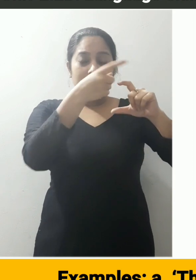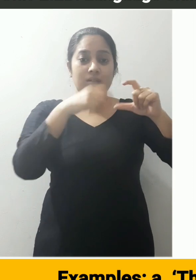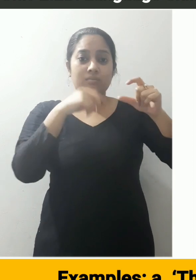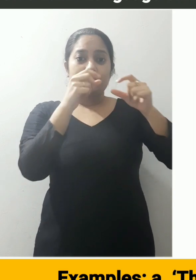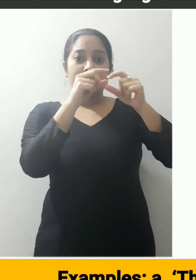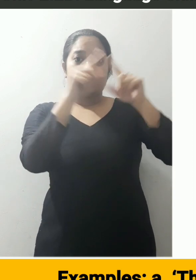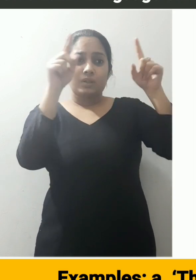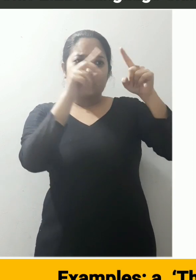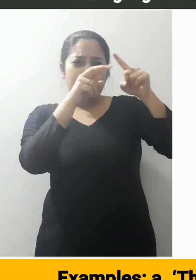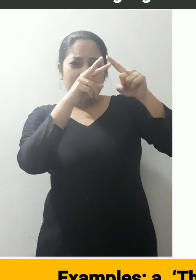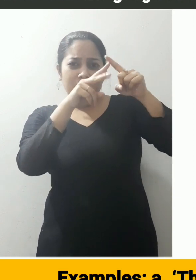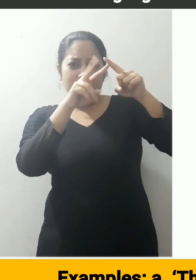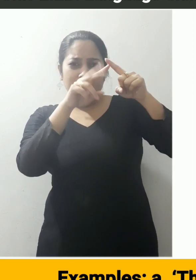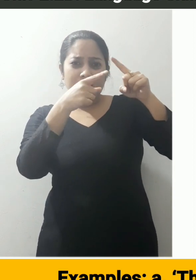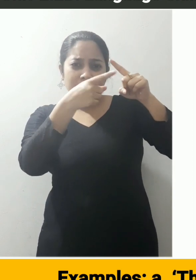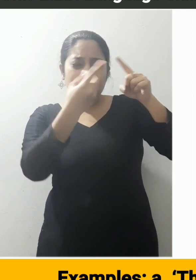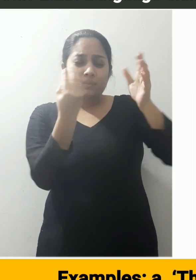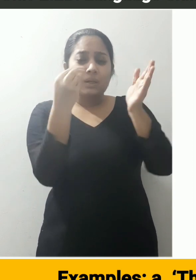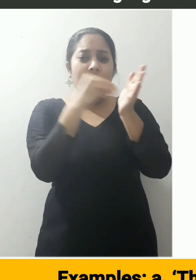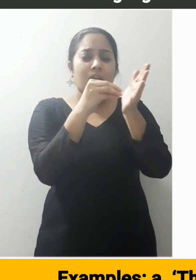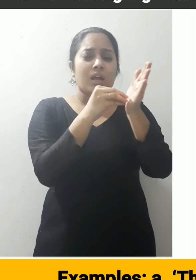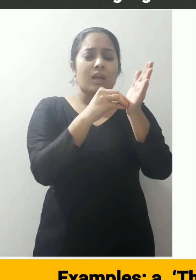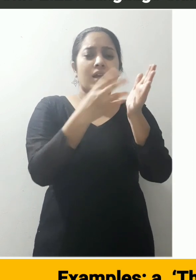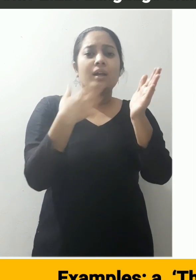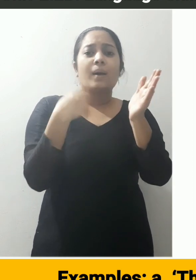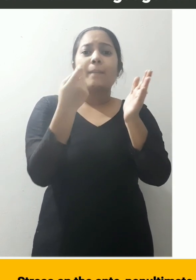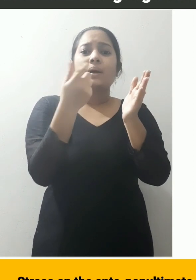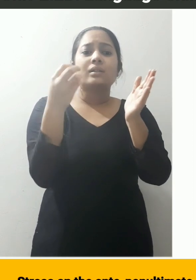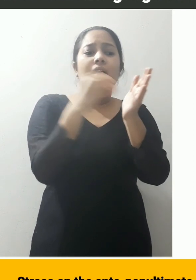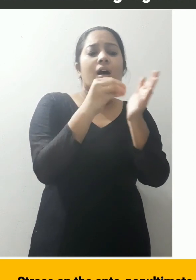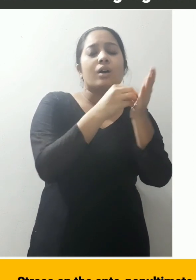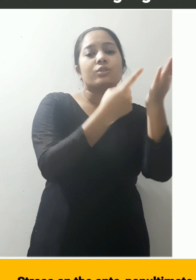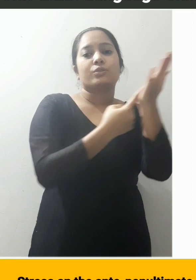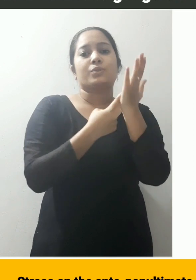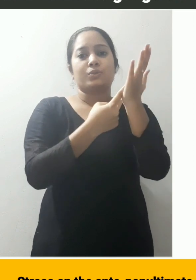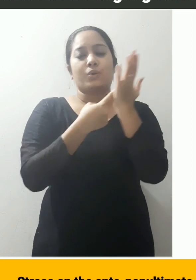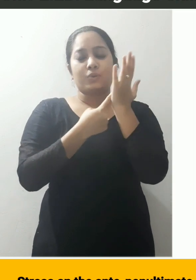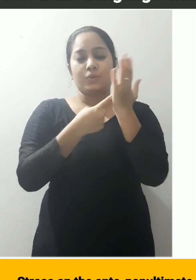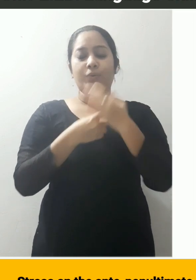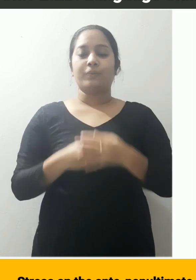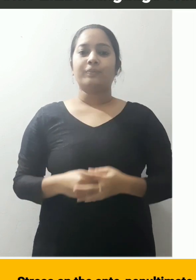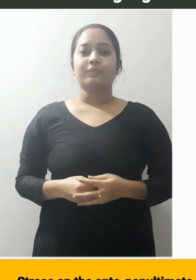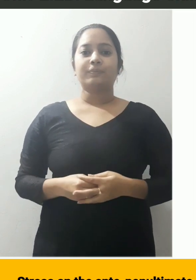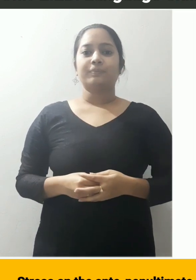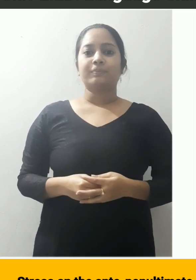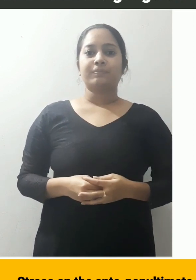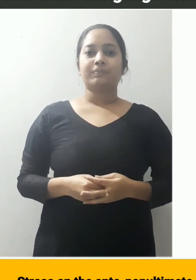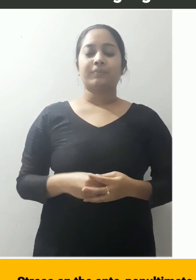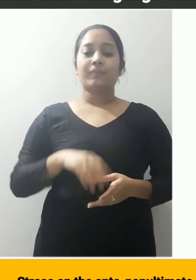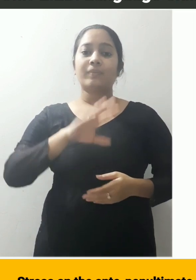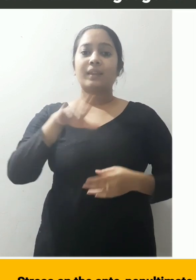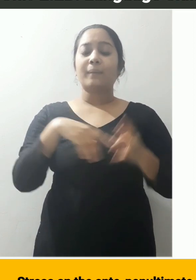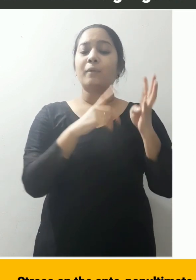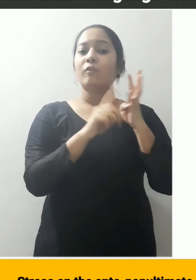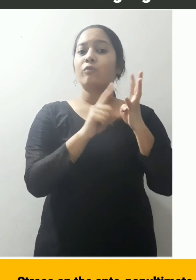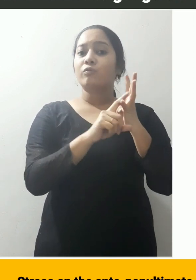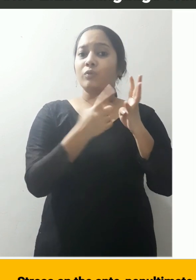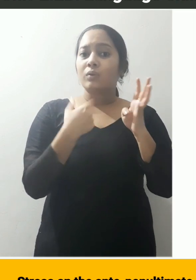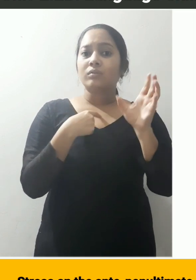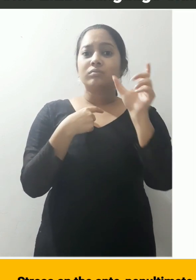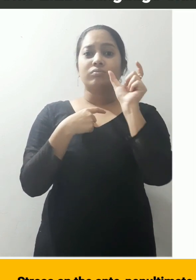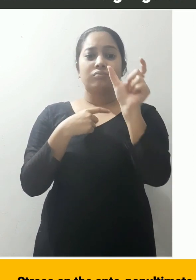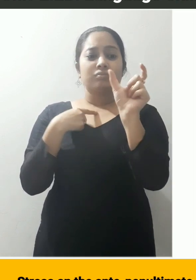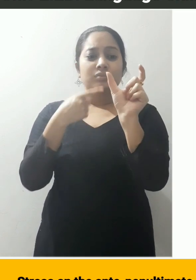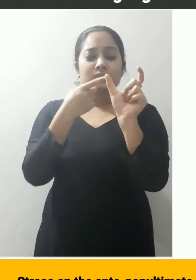you details of your recharge status, ma'am. Number 4. Stress on antepenultimate